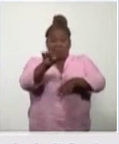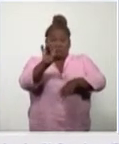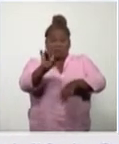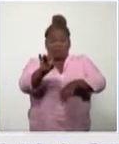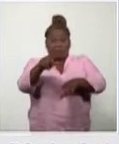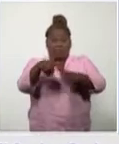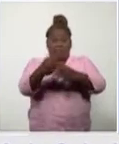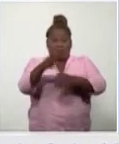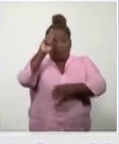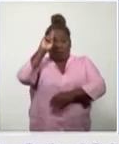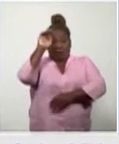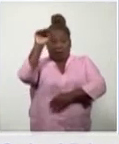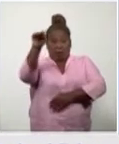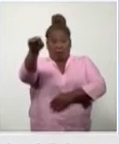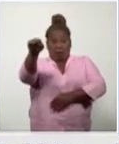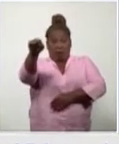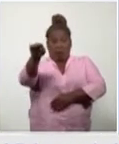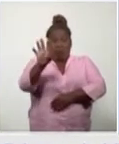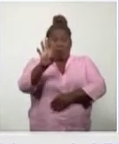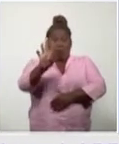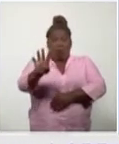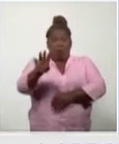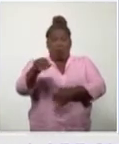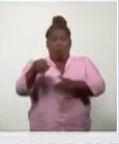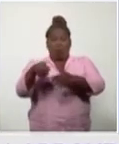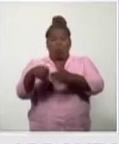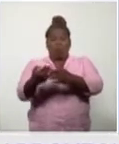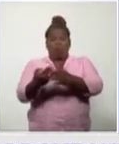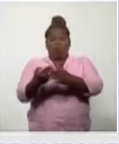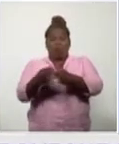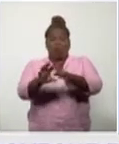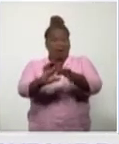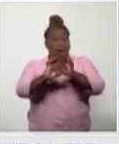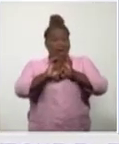4 days in the intensive care unit,